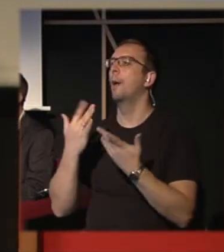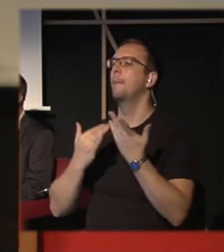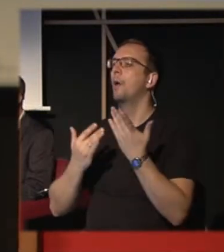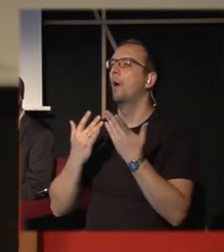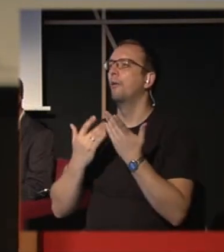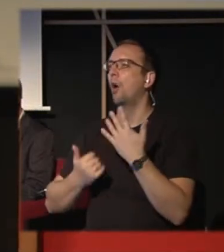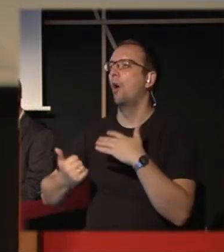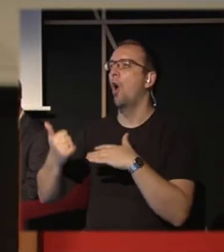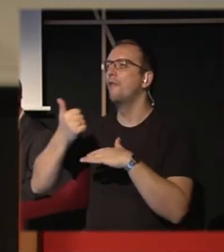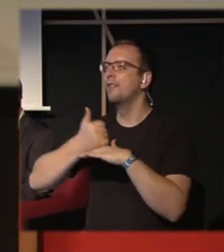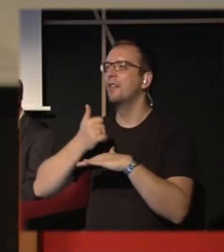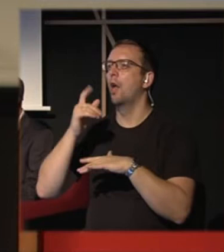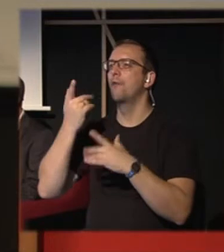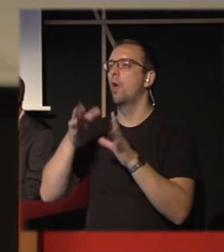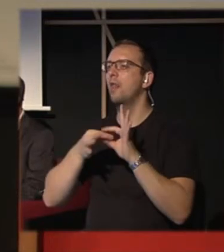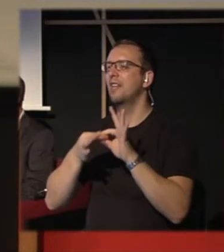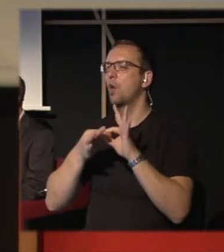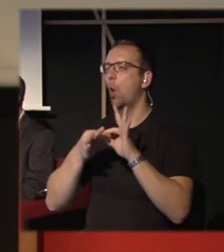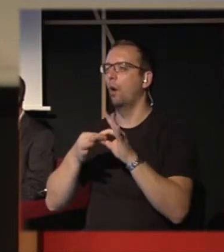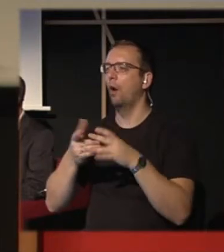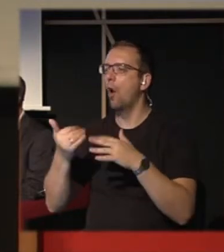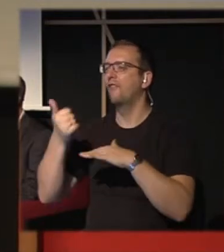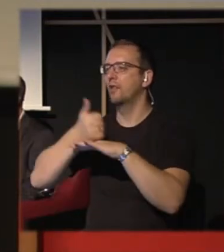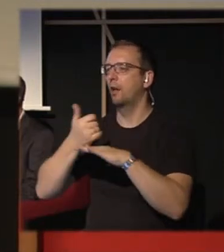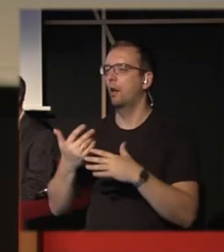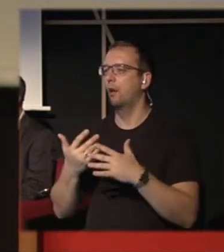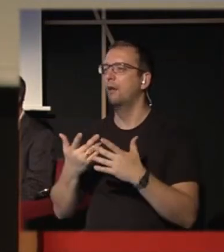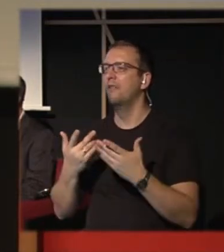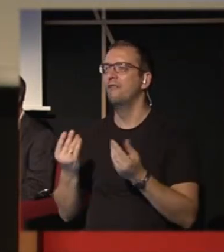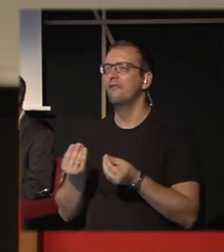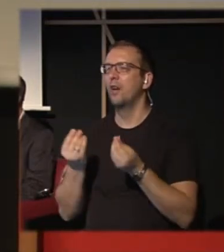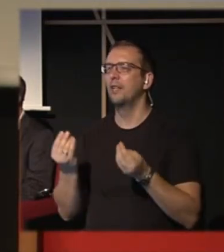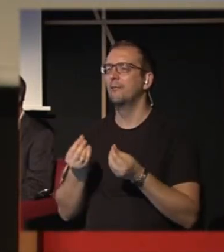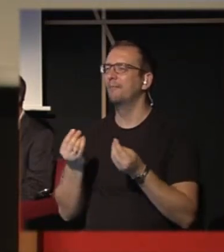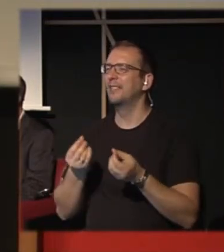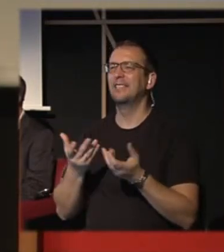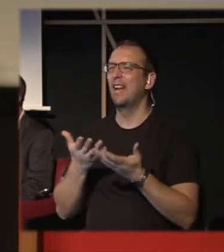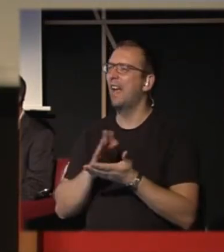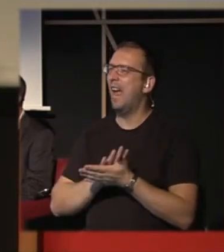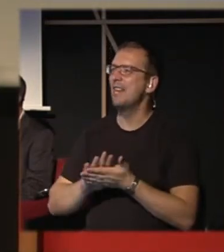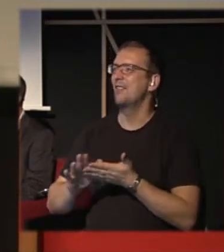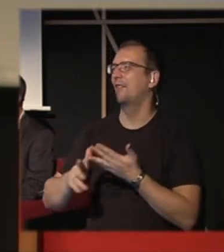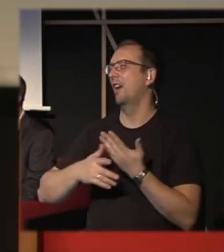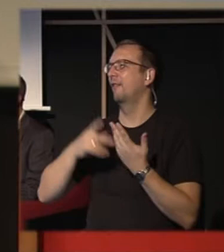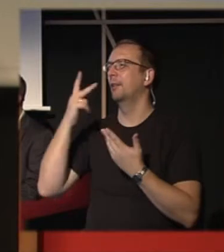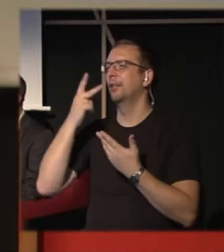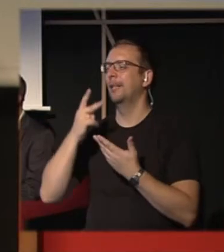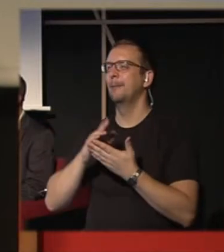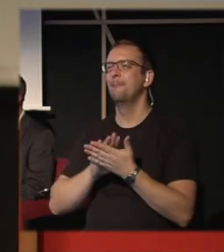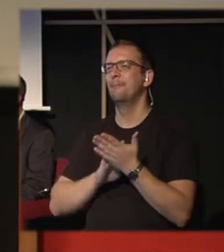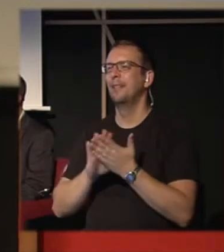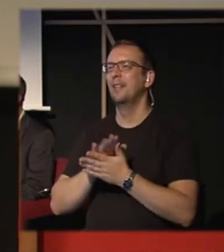what exactly is the need and the importance and the benefits of those roles. But once this starts happening, it'll